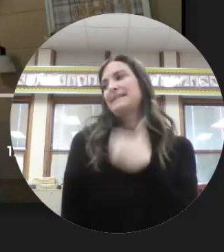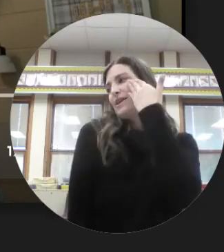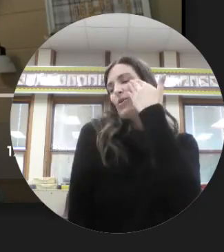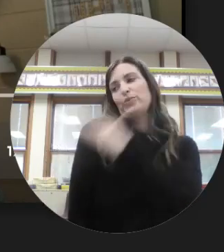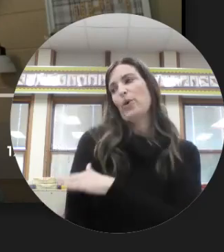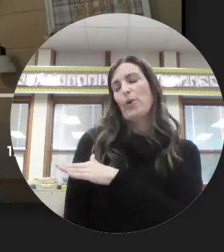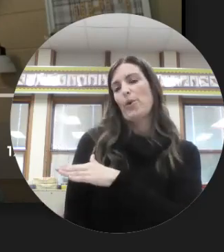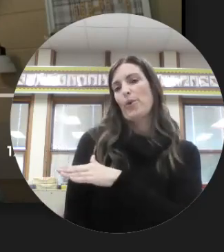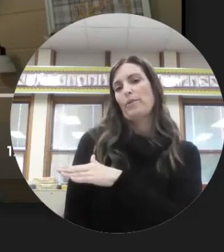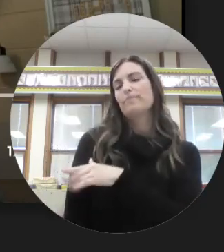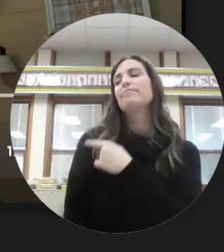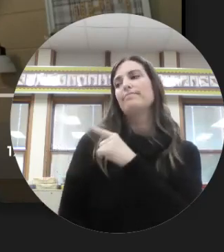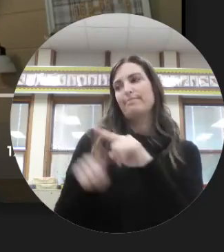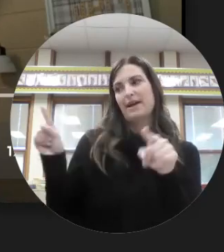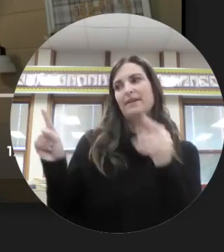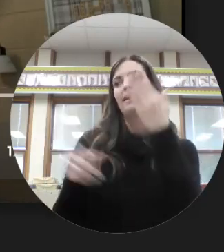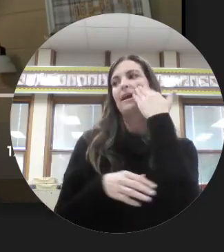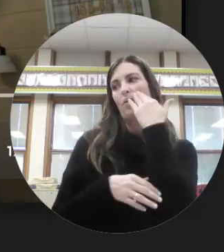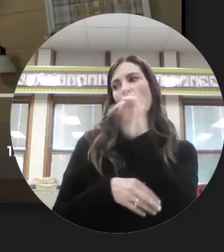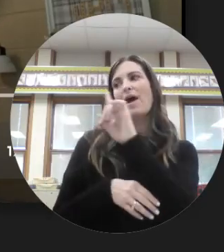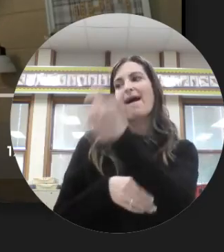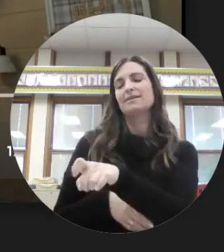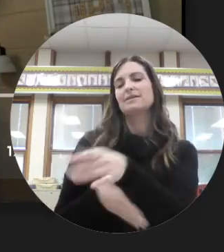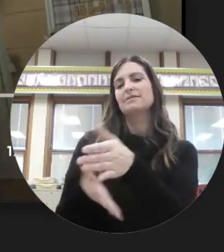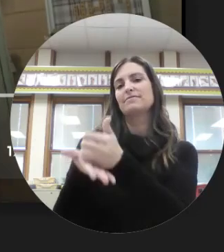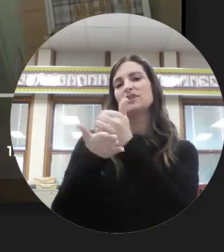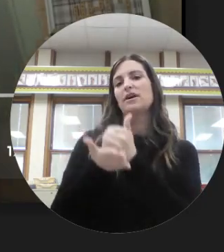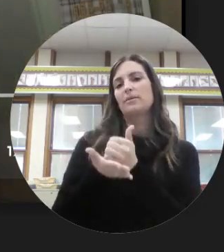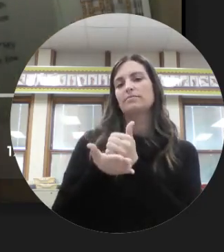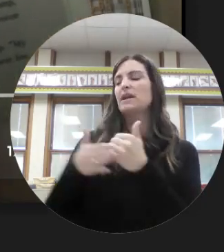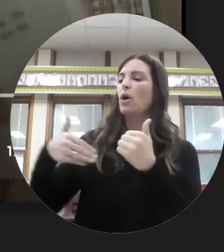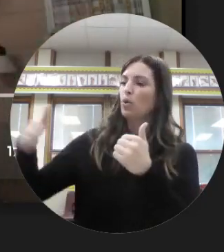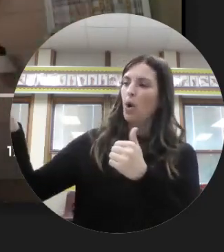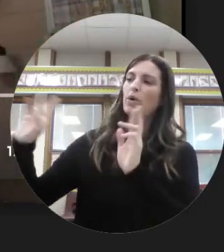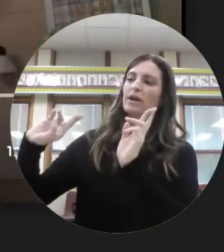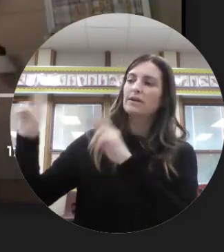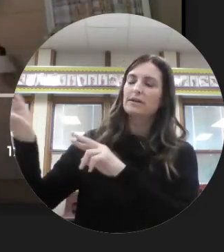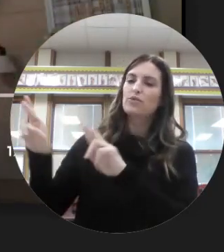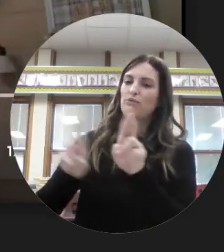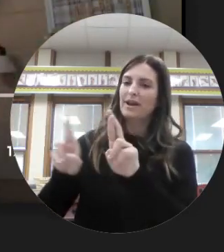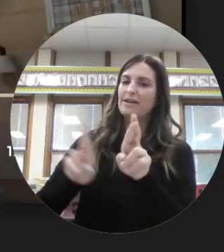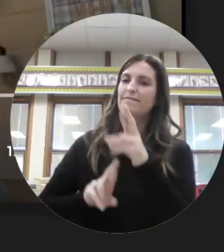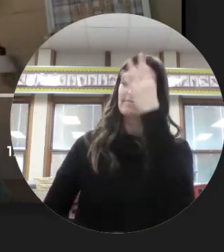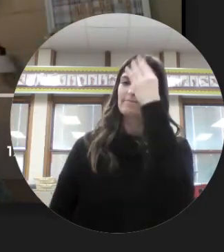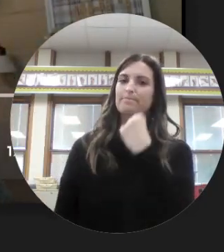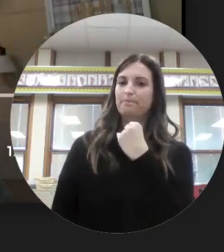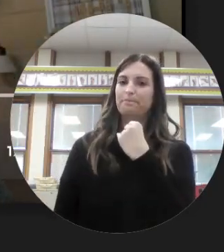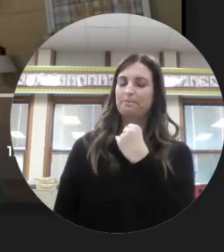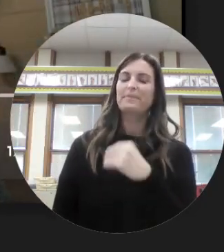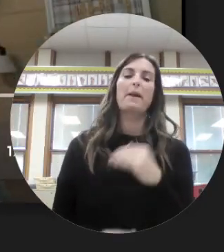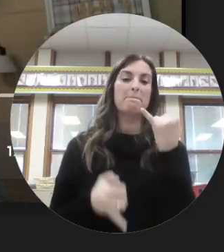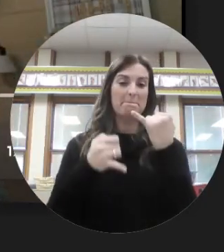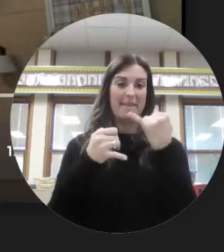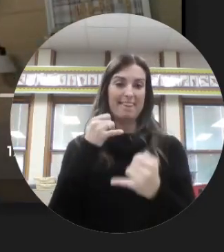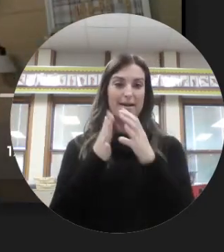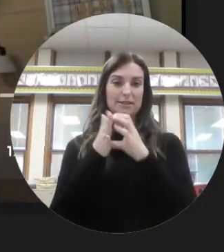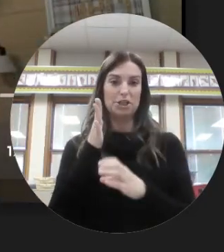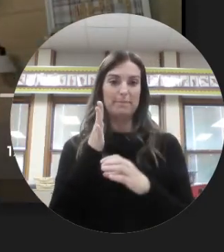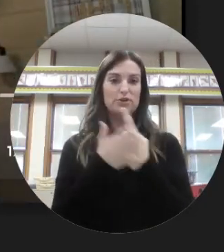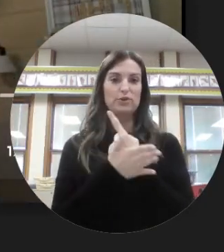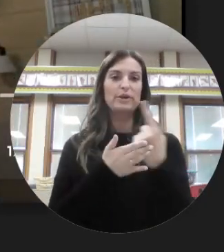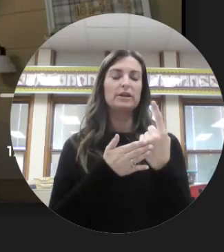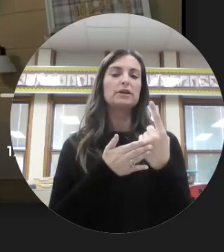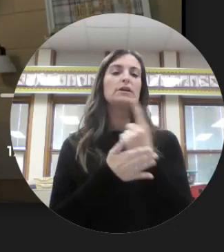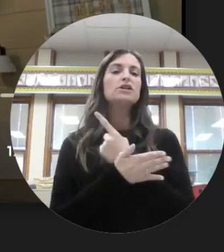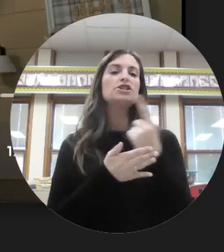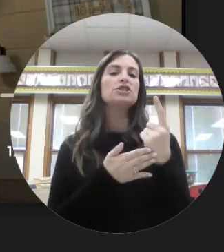the robot, "but I know who to ask for help. Now go, get ready for bed." Our last chapter of this week, chapter